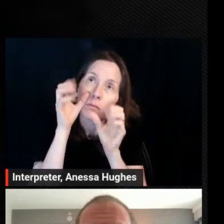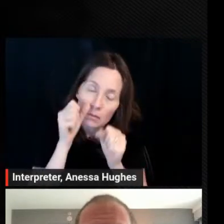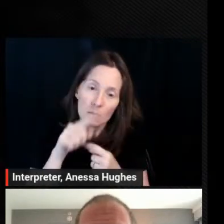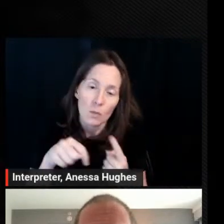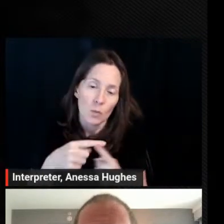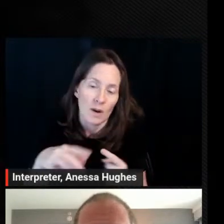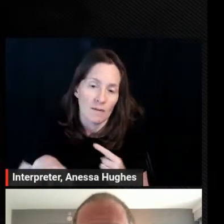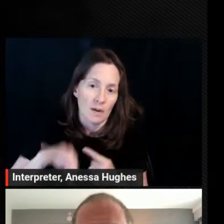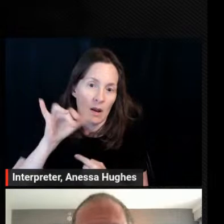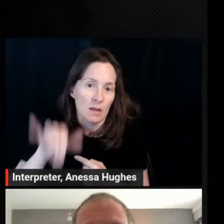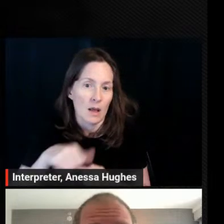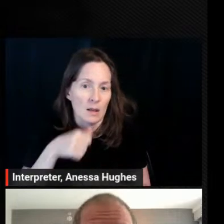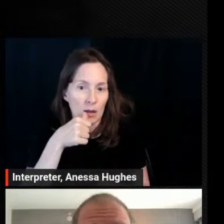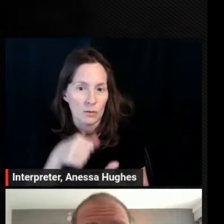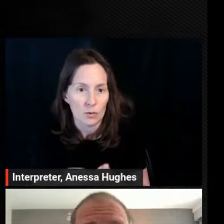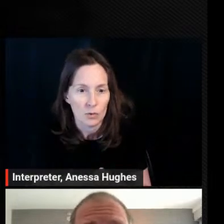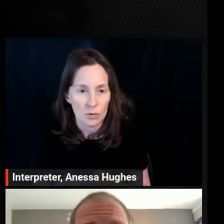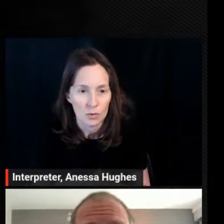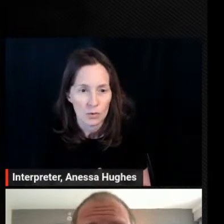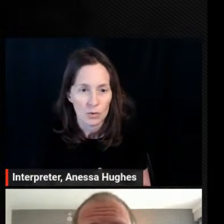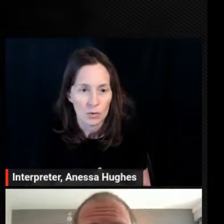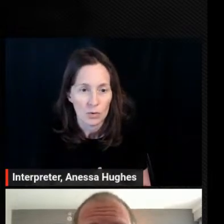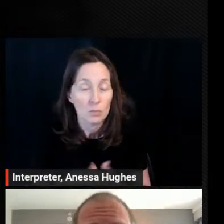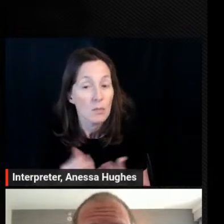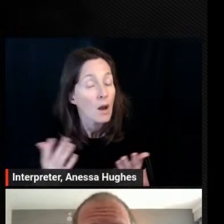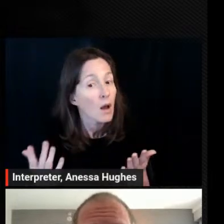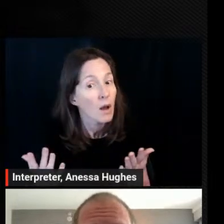But most affectingly of all, at least for me,